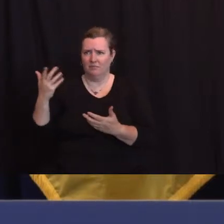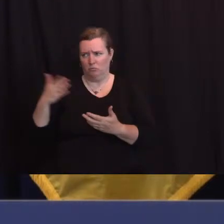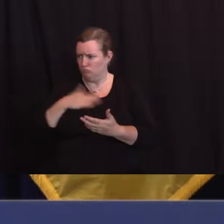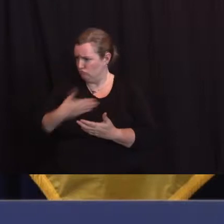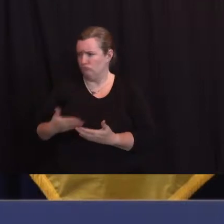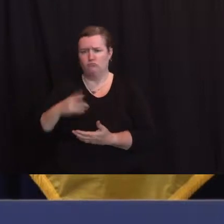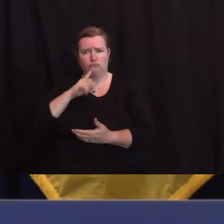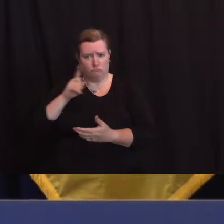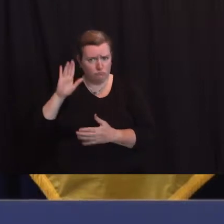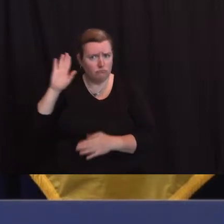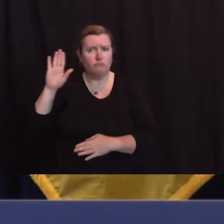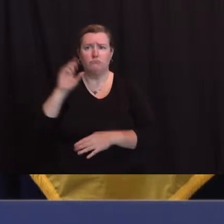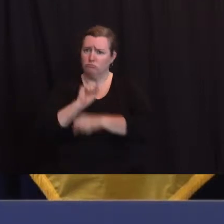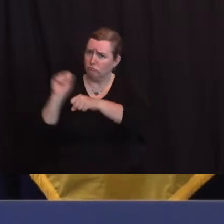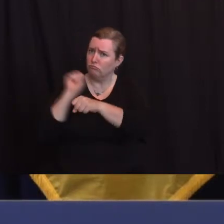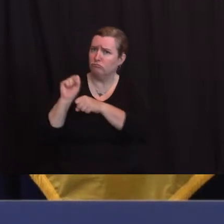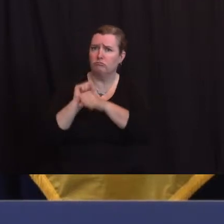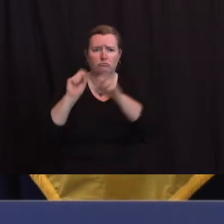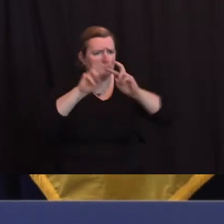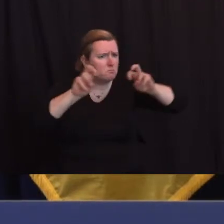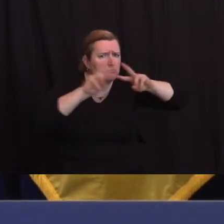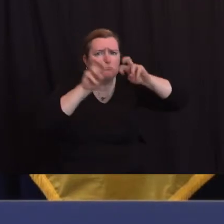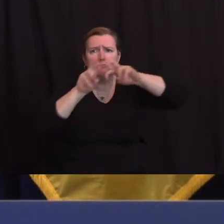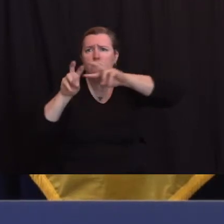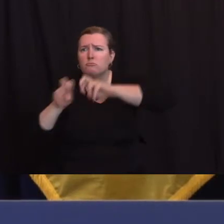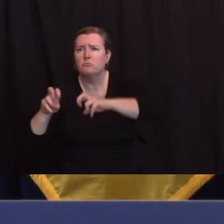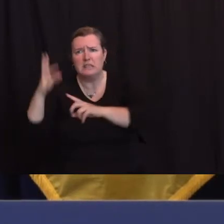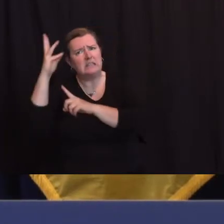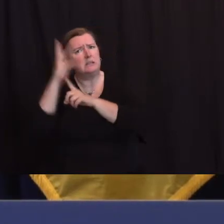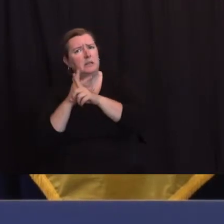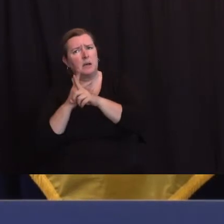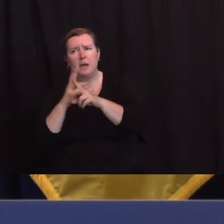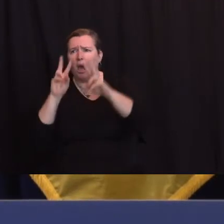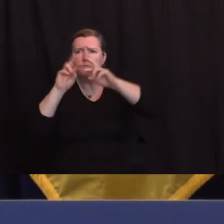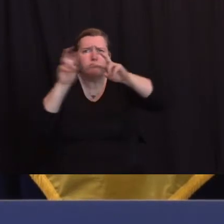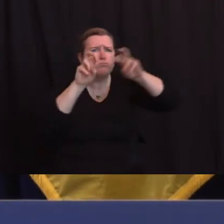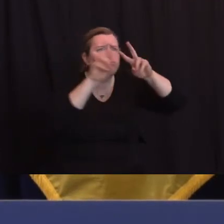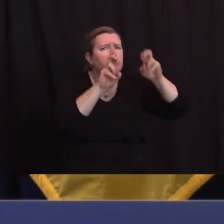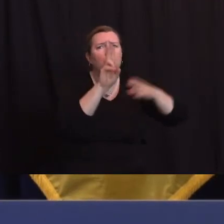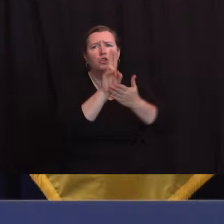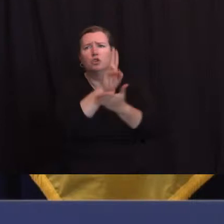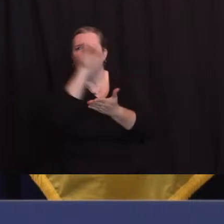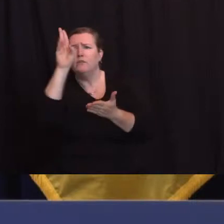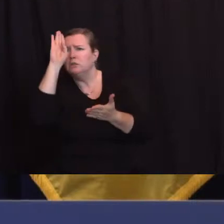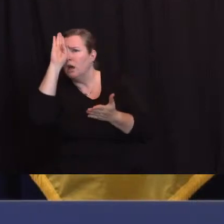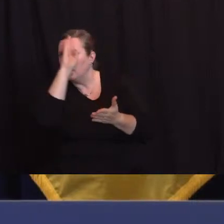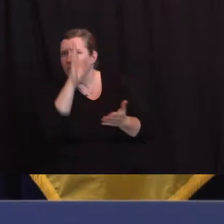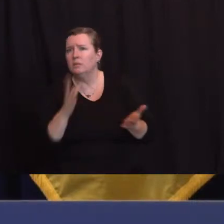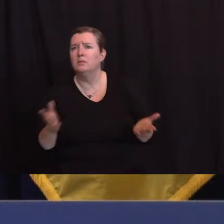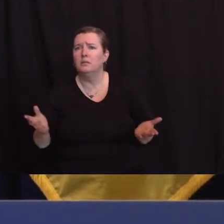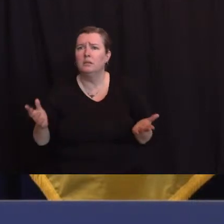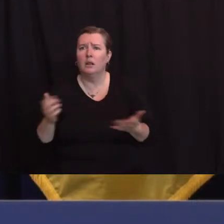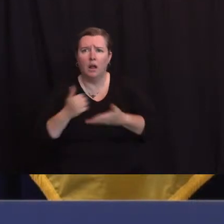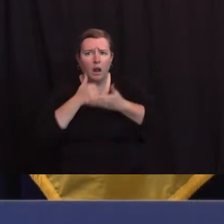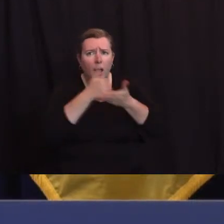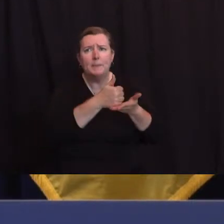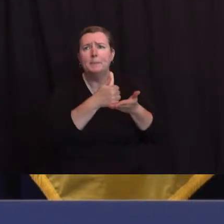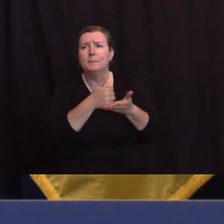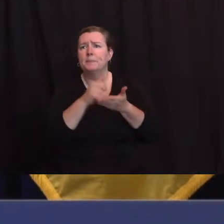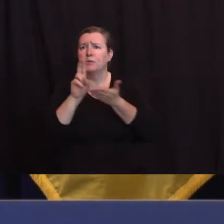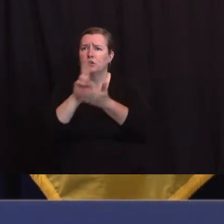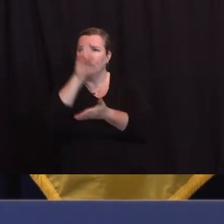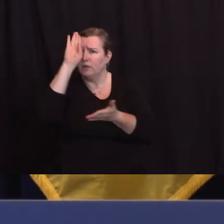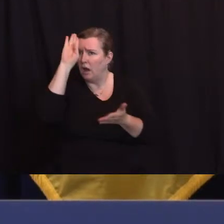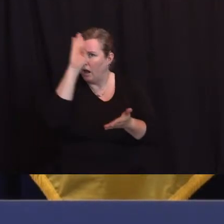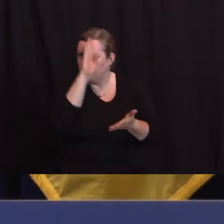in and assess for about 6 months at University Hospital, right that ship, and then she and Sharif